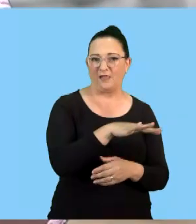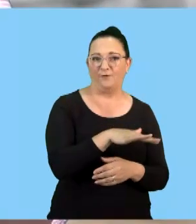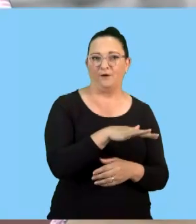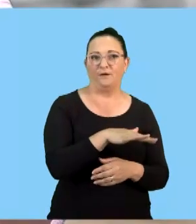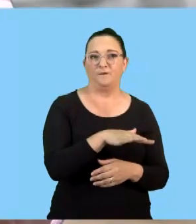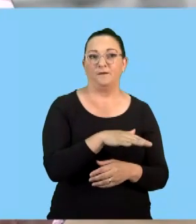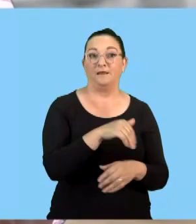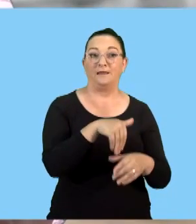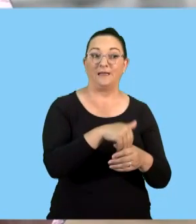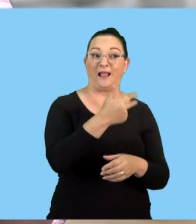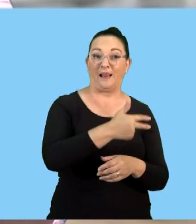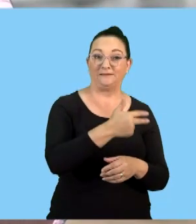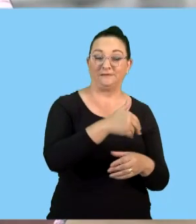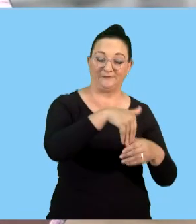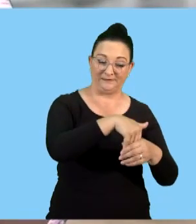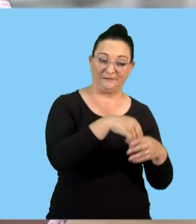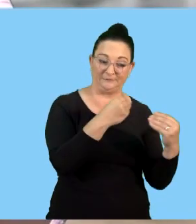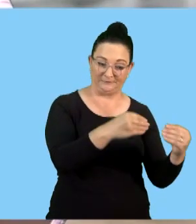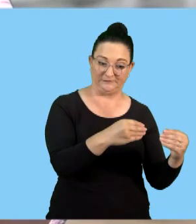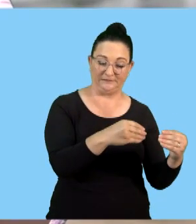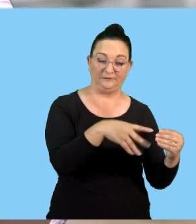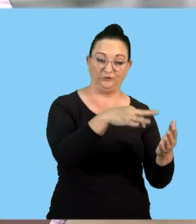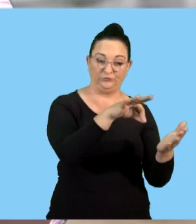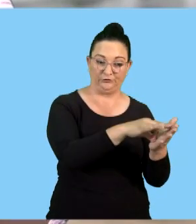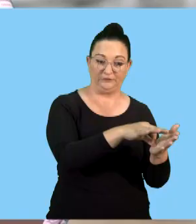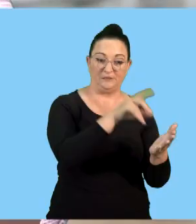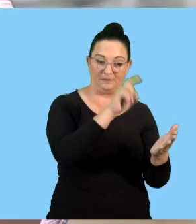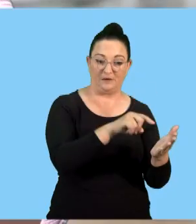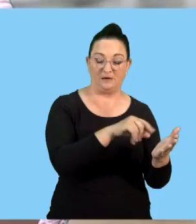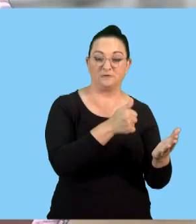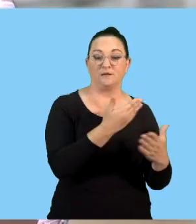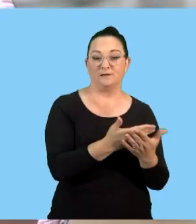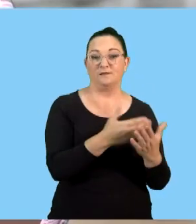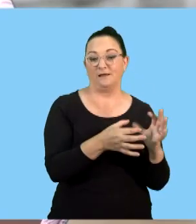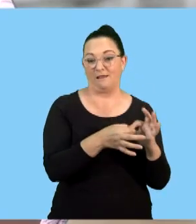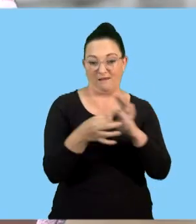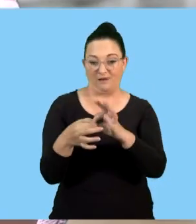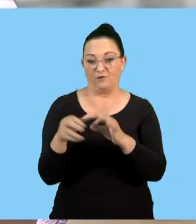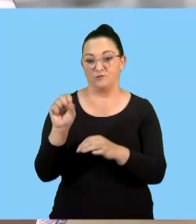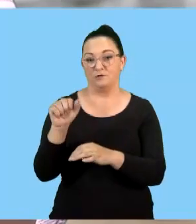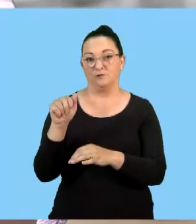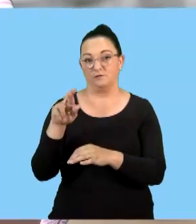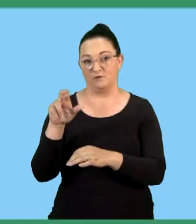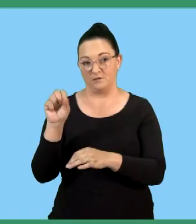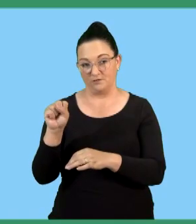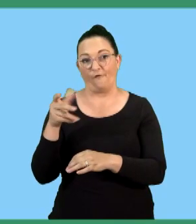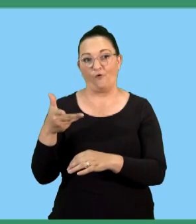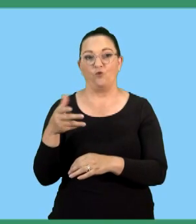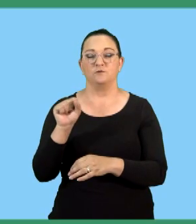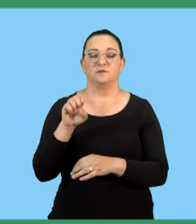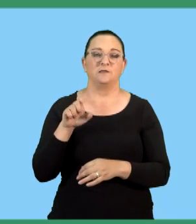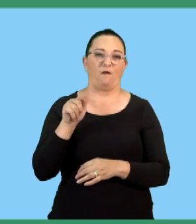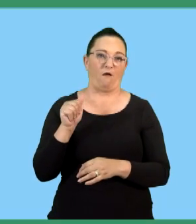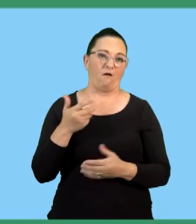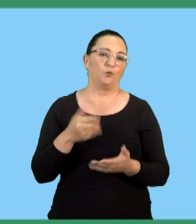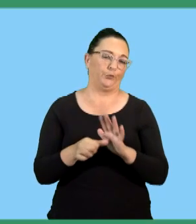area are we classified in as a business? But we should be registered with SARS in that area in terms of the CETA. Very, very, very